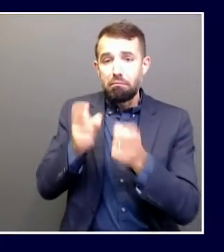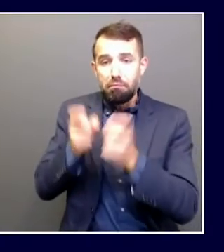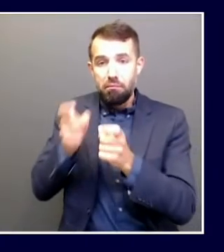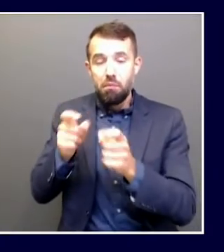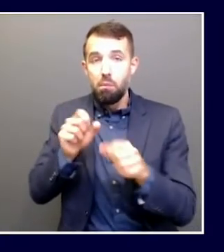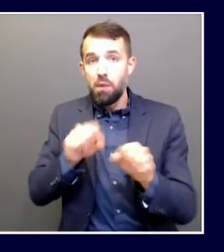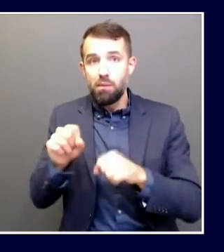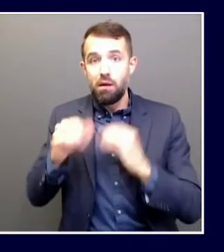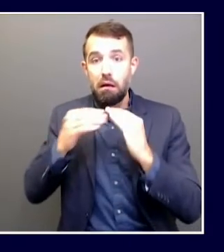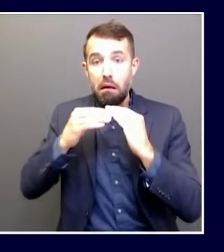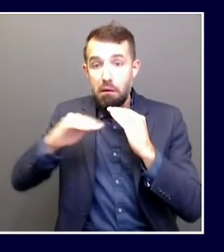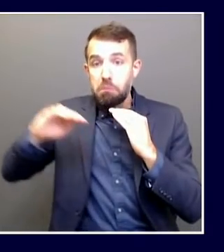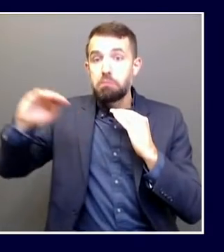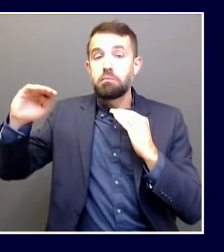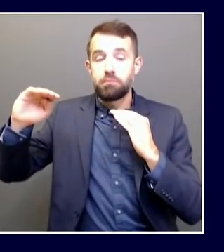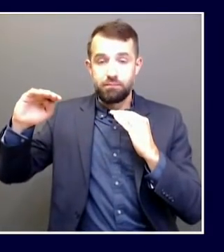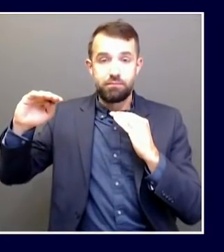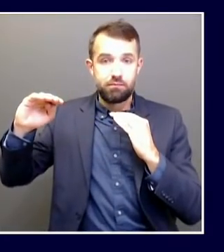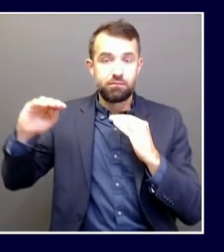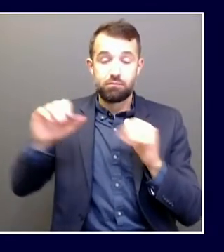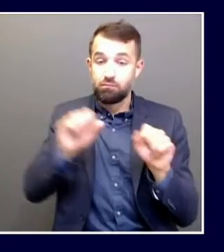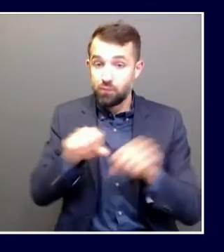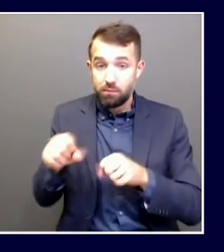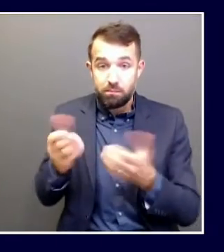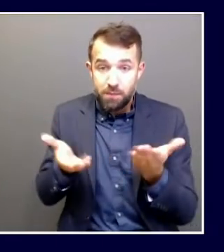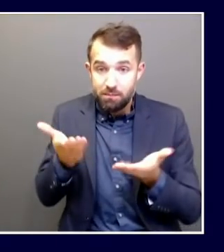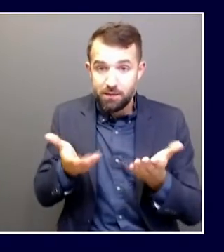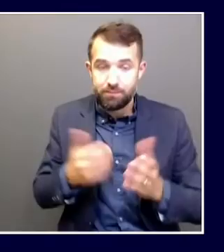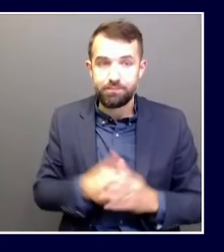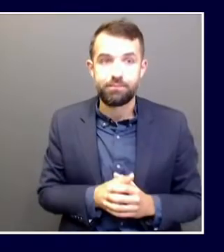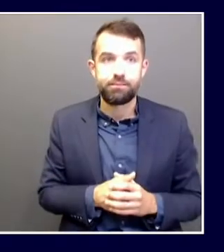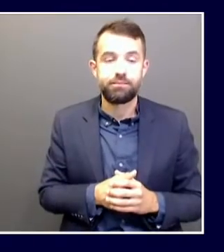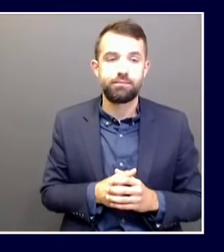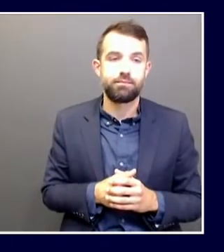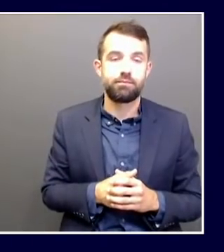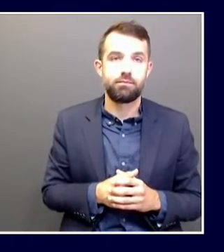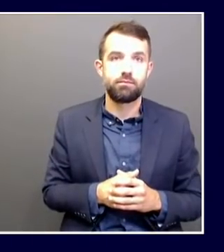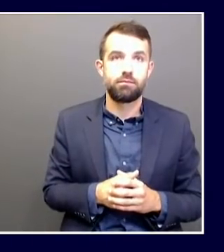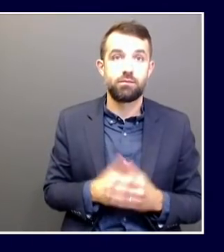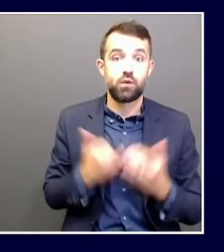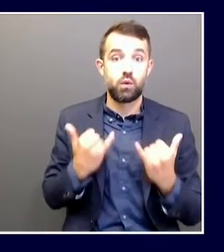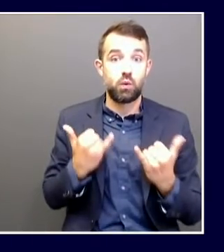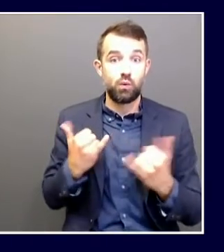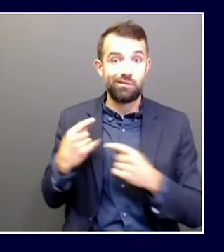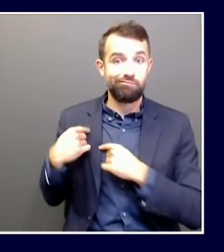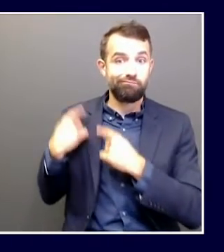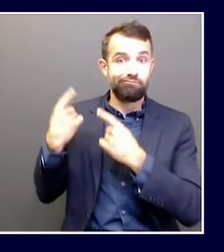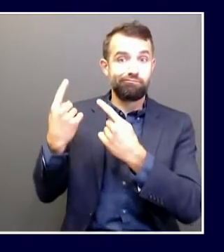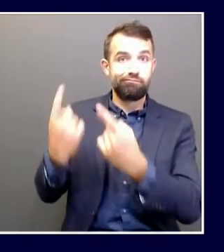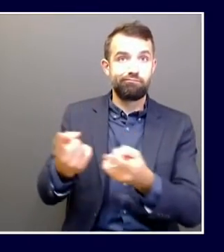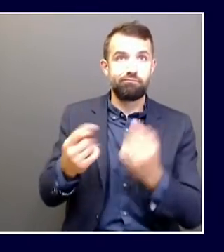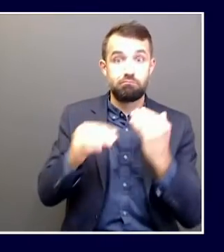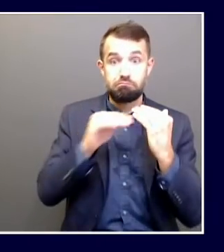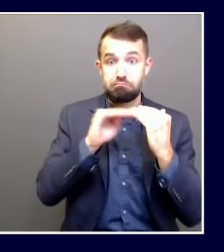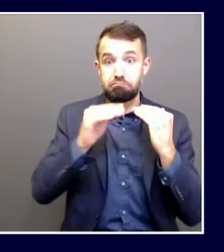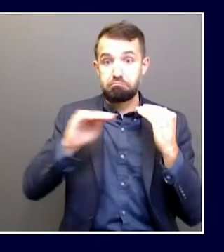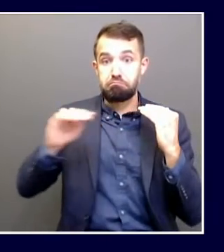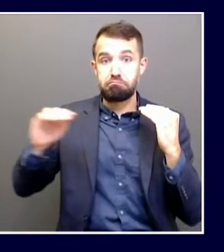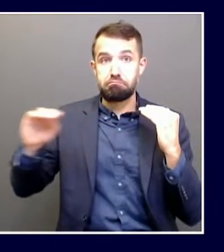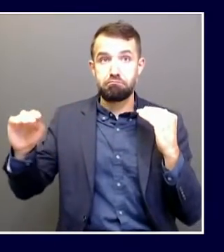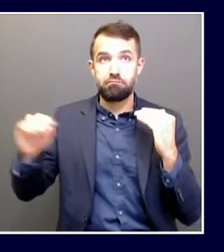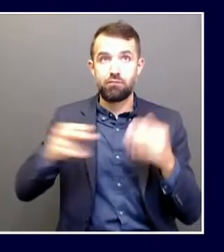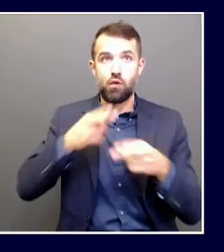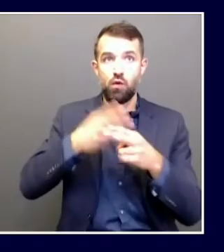change. But what we were seeing is effectively mainly a function of this base rate effect. More and more vaccinated